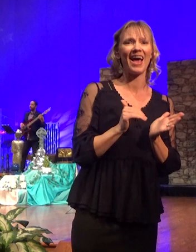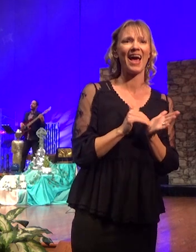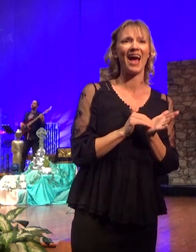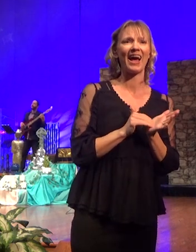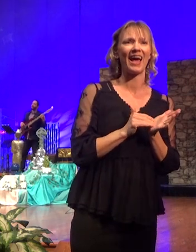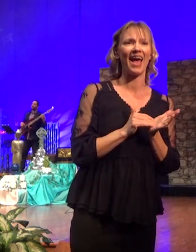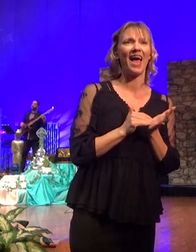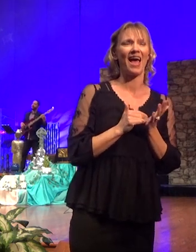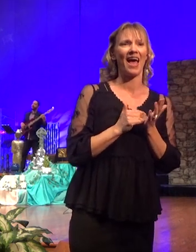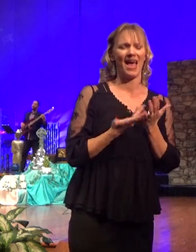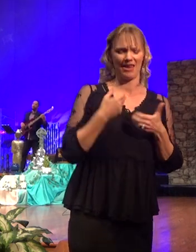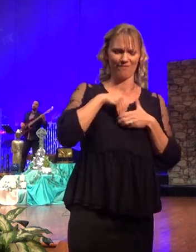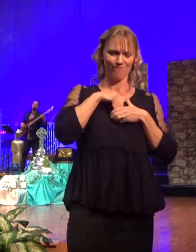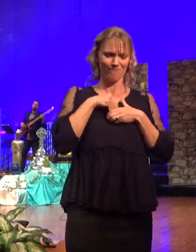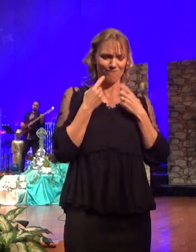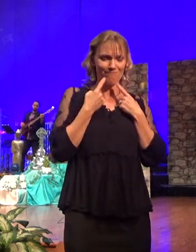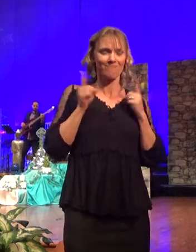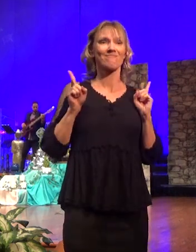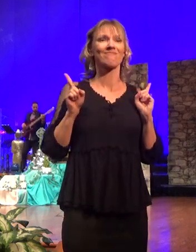through me.